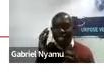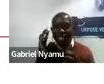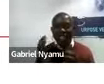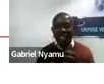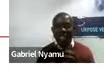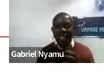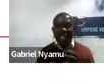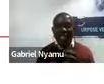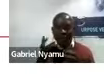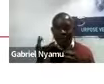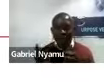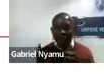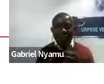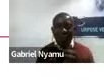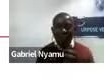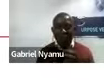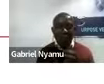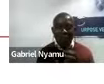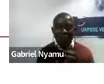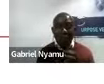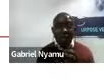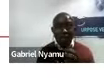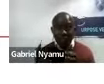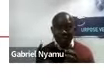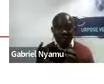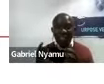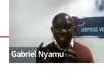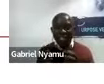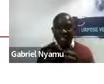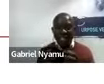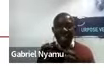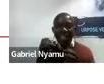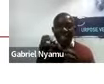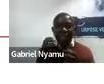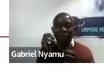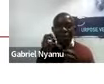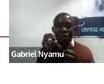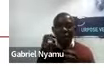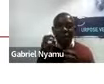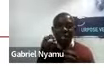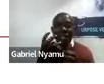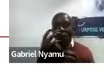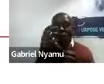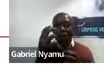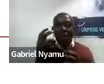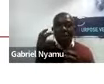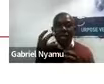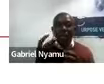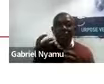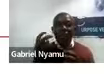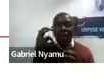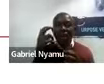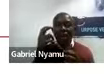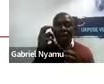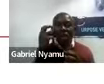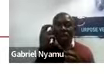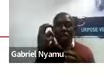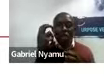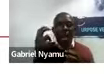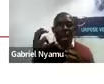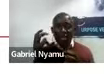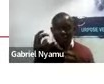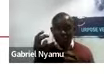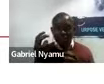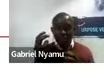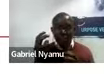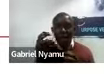foresight? And from today, I want you to consider yourself a predatory species. The reason why you have foresight is because you are predator, and therefore you have a